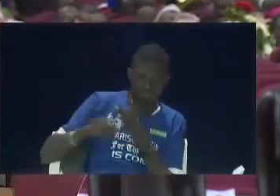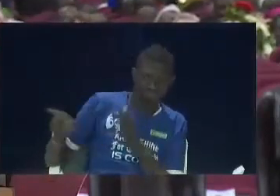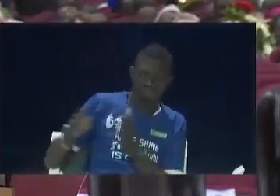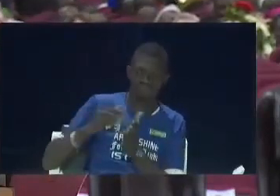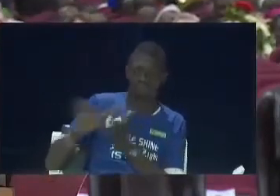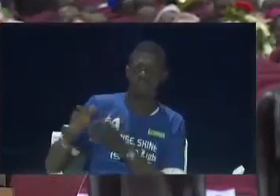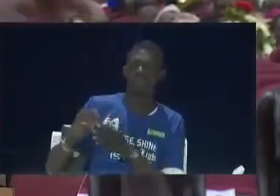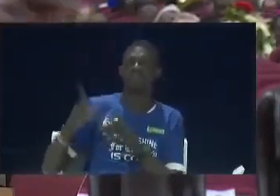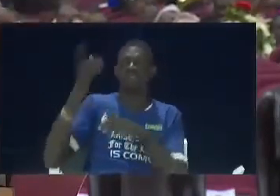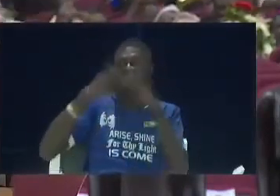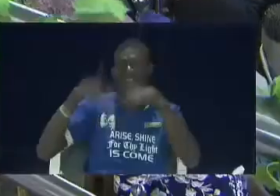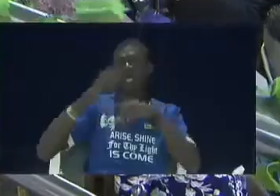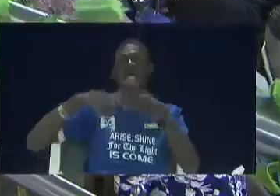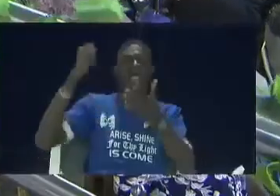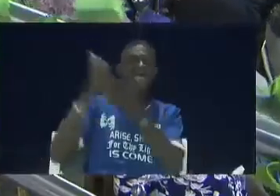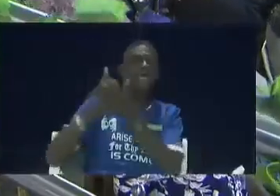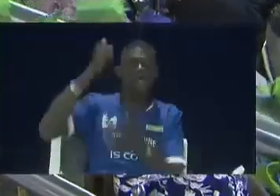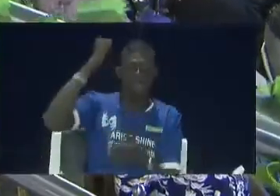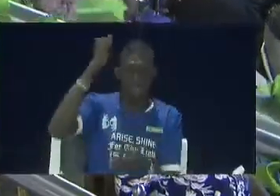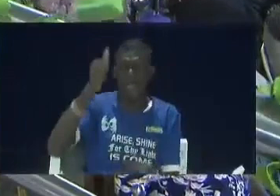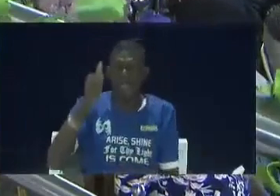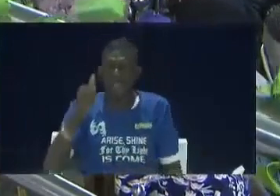believe that, say amen.